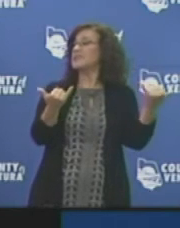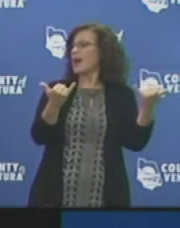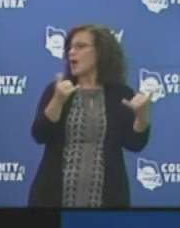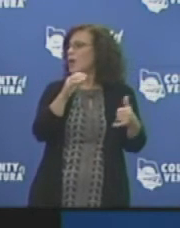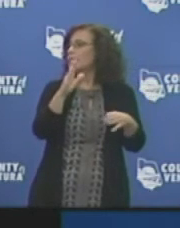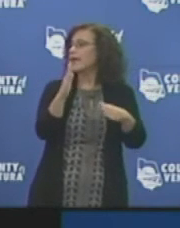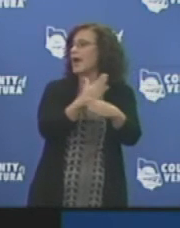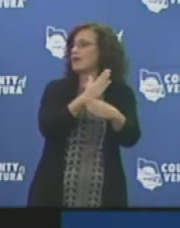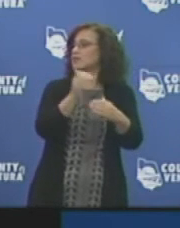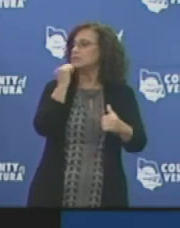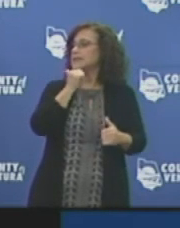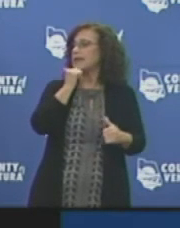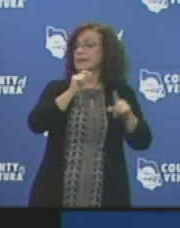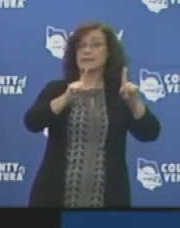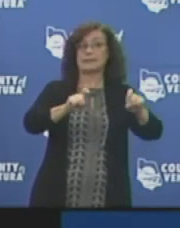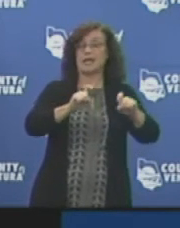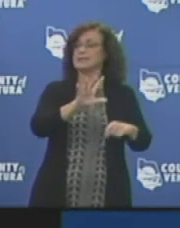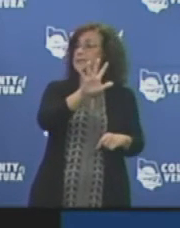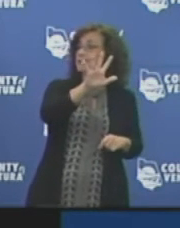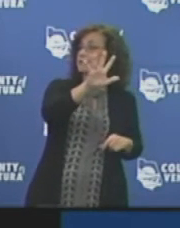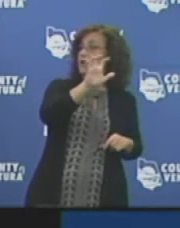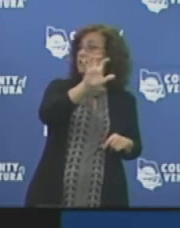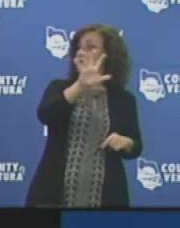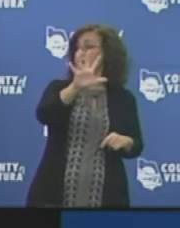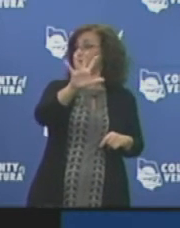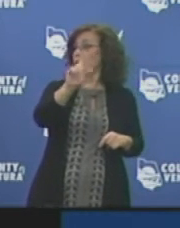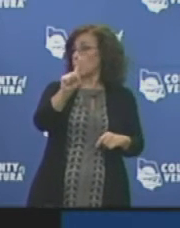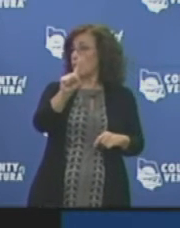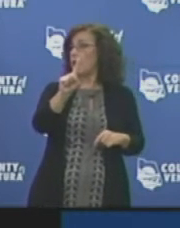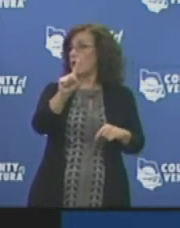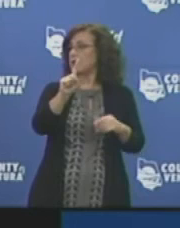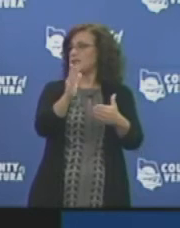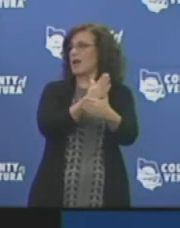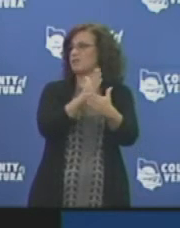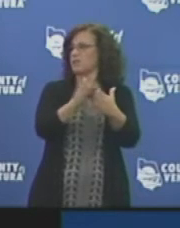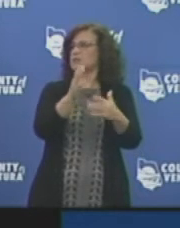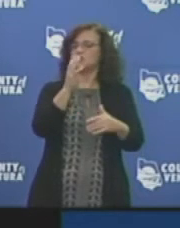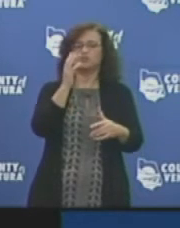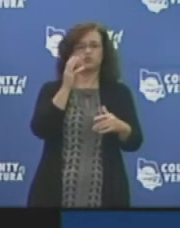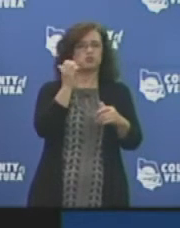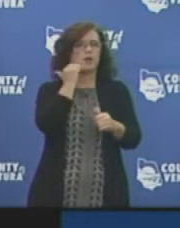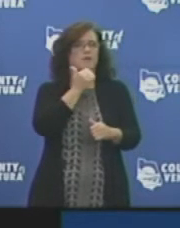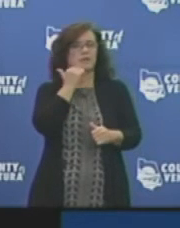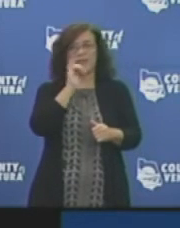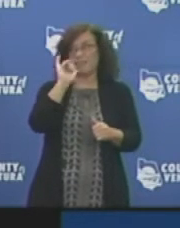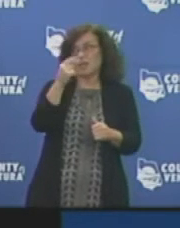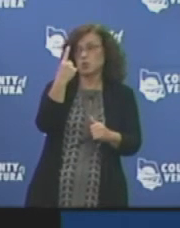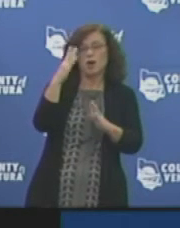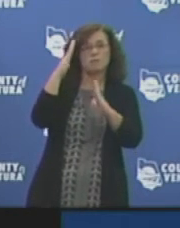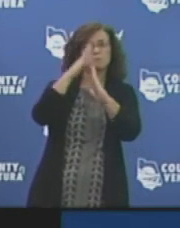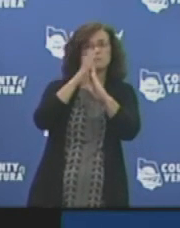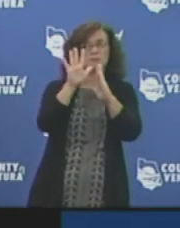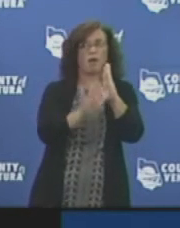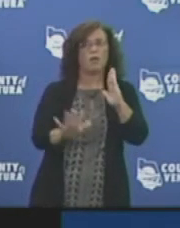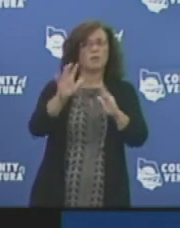551 tests per day. That's one of the highest in all of Southern California, and I just hope you take some